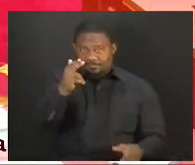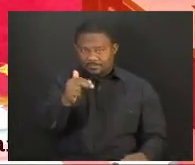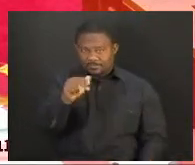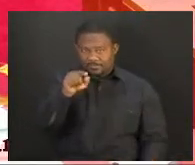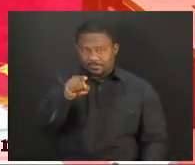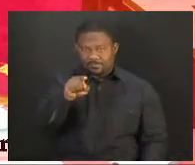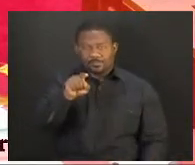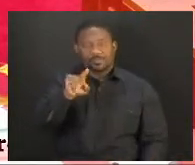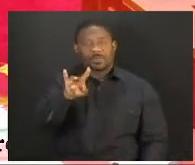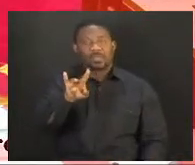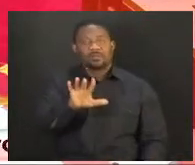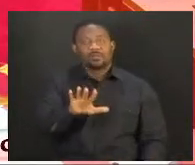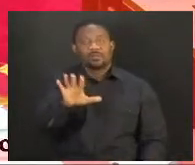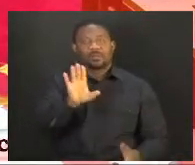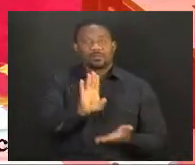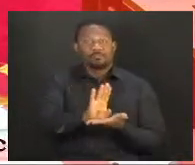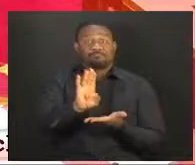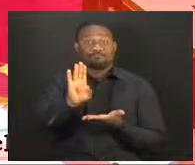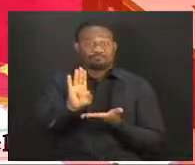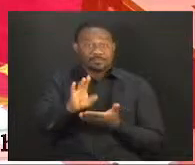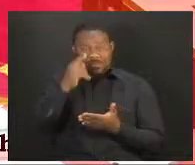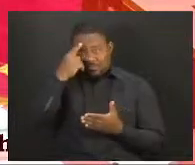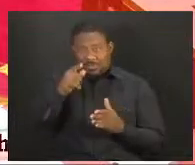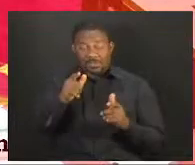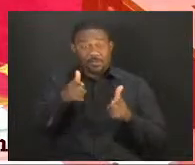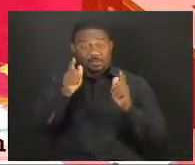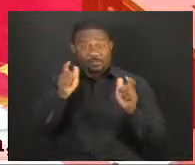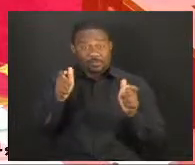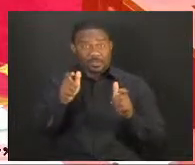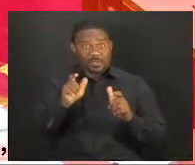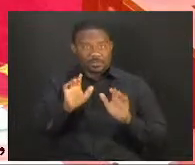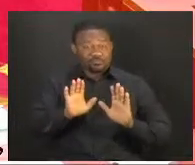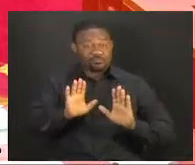13.85 billion Ghana cedis for the Big Push program.